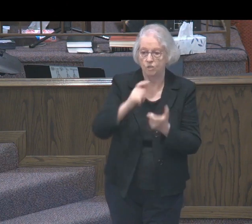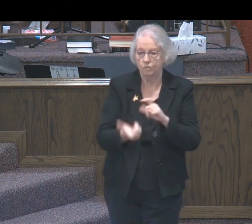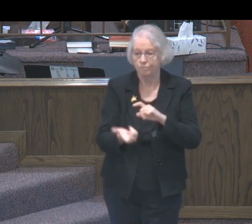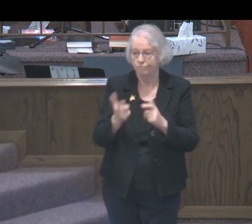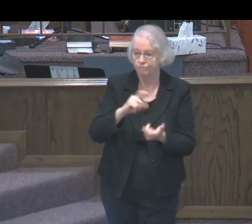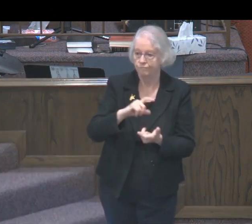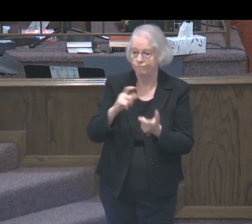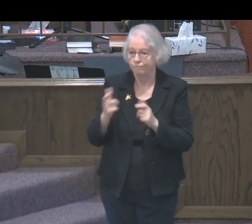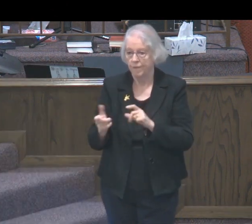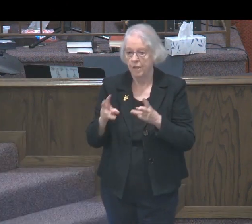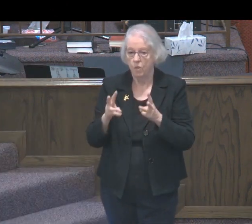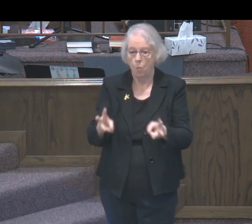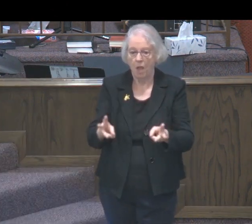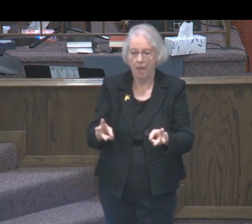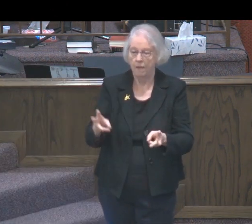to one thing.